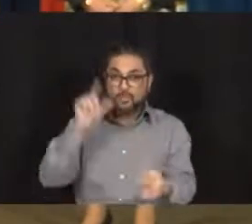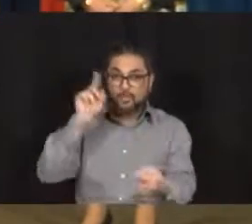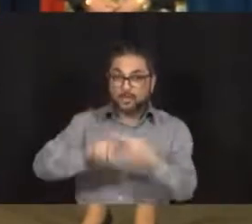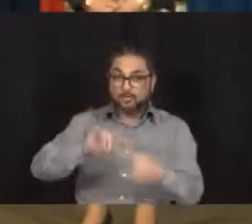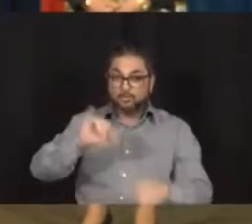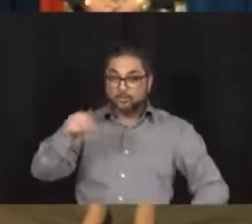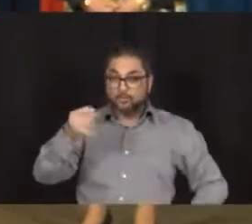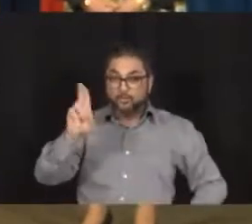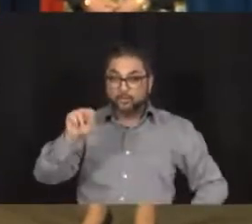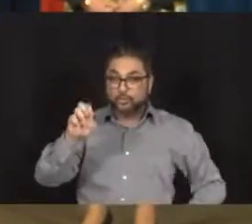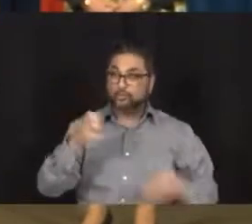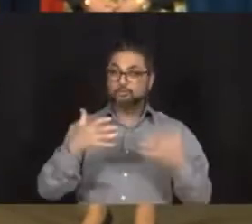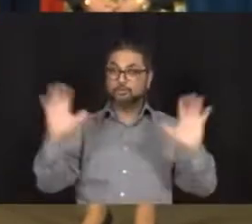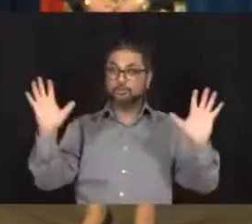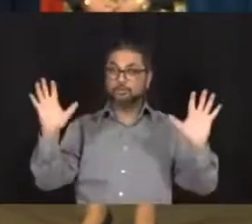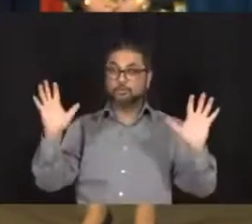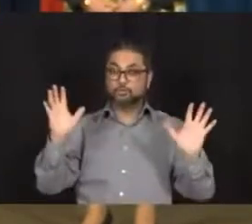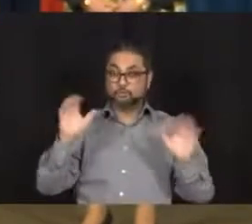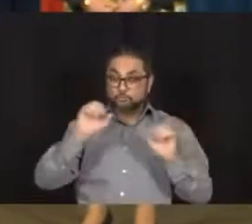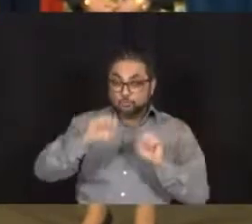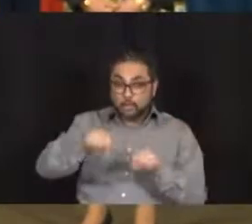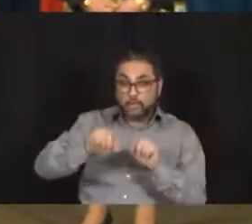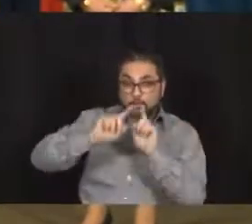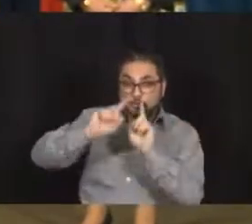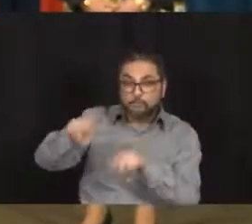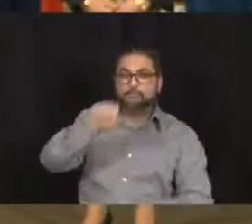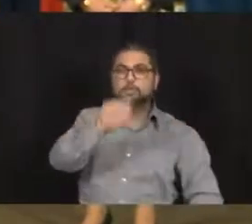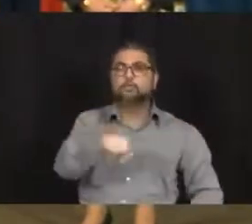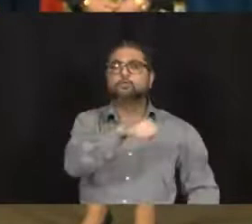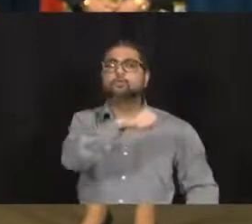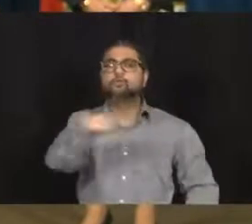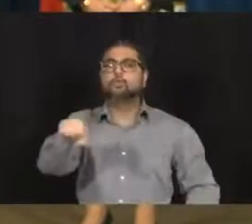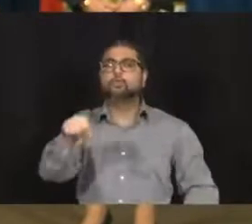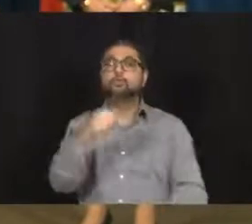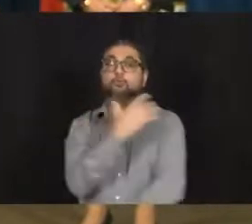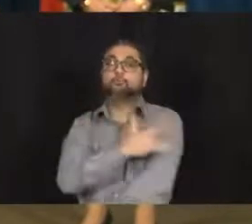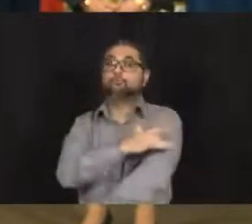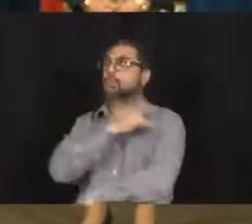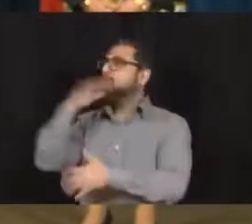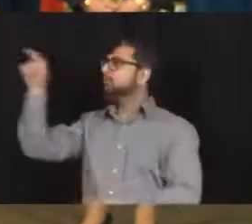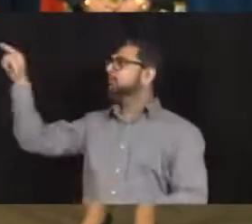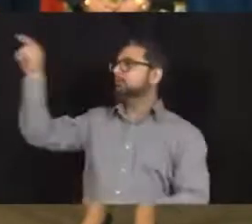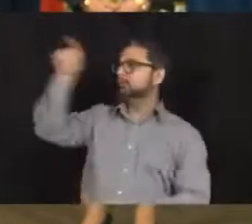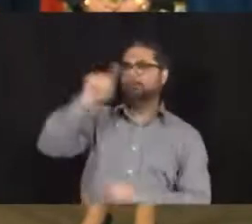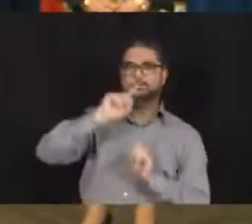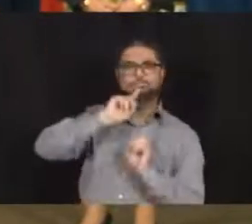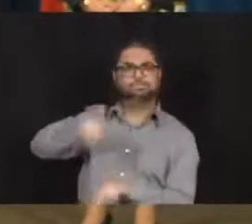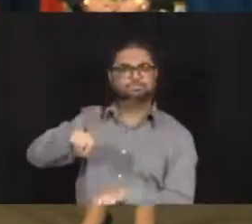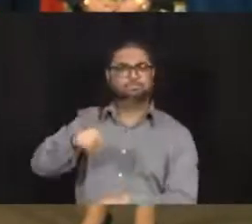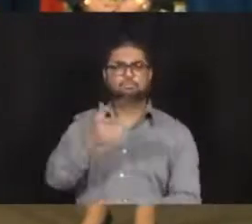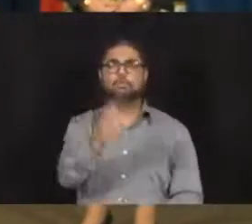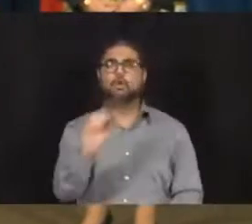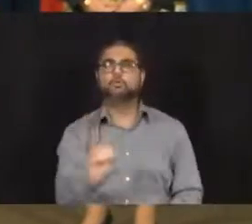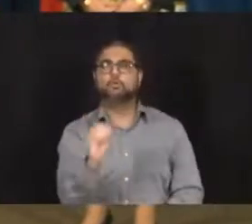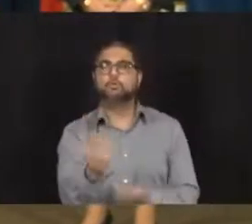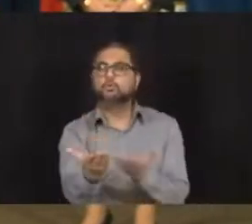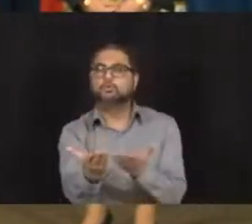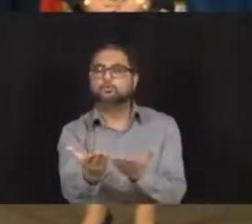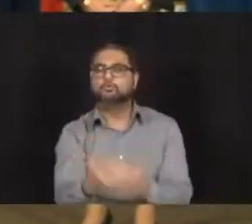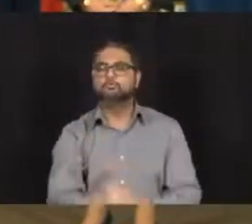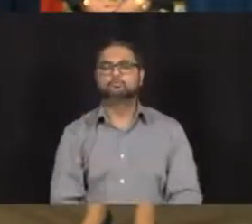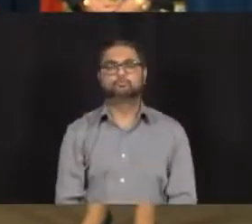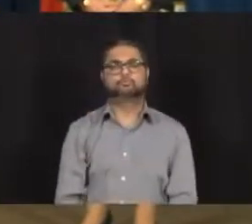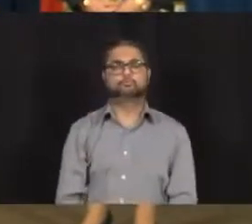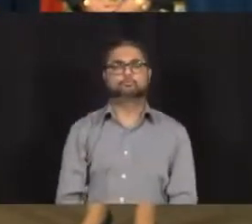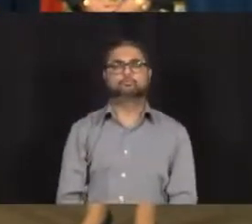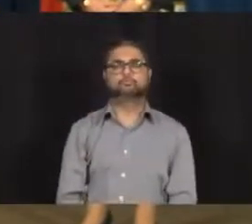not, why not, when other provinces have been able to do that? Yeah, well, the reason why not, we don't know where we're going to